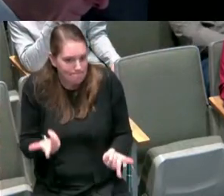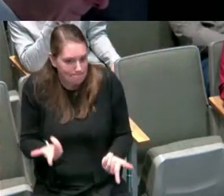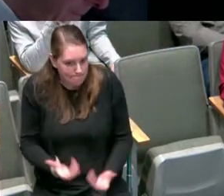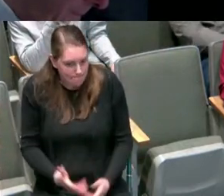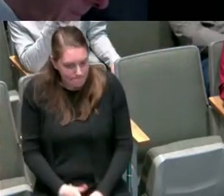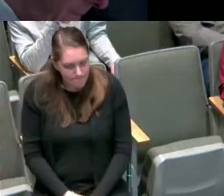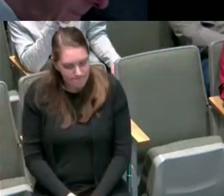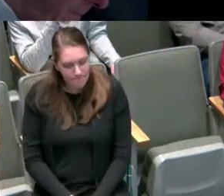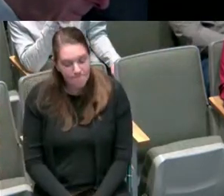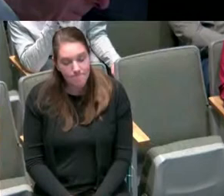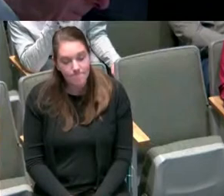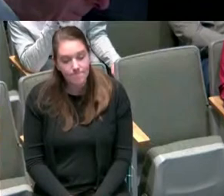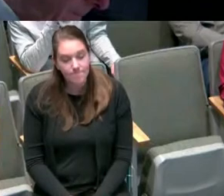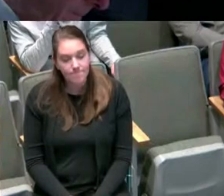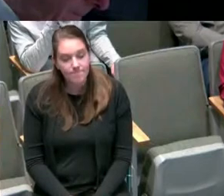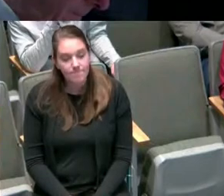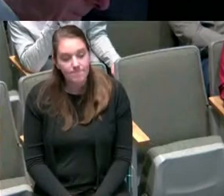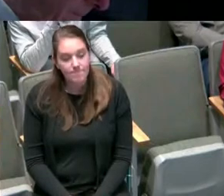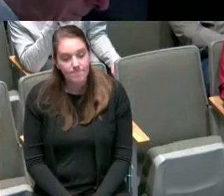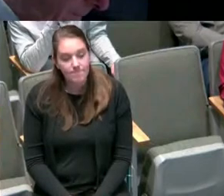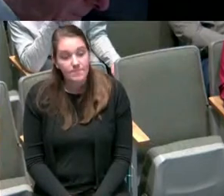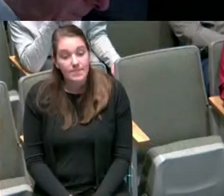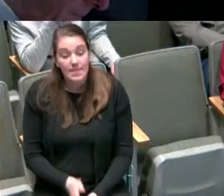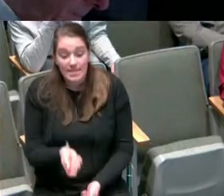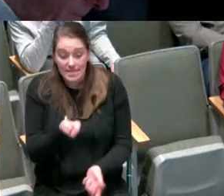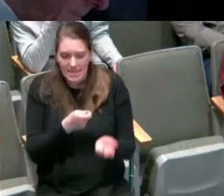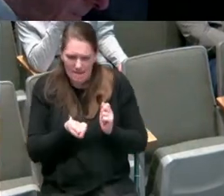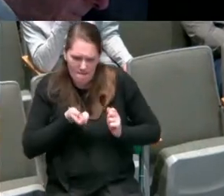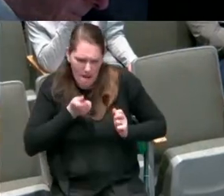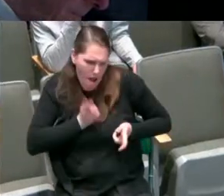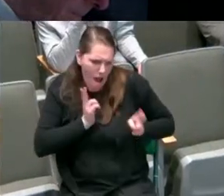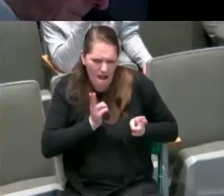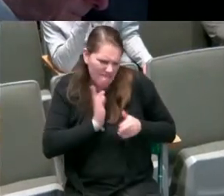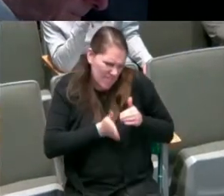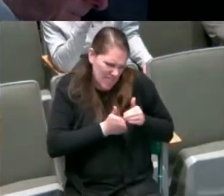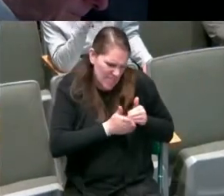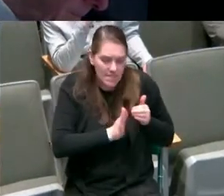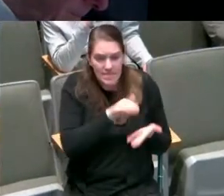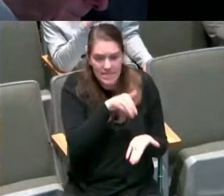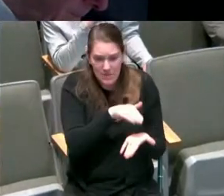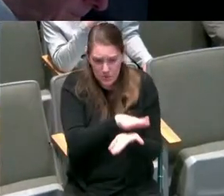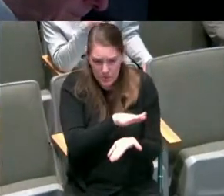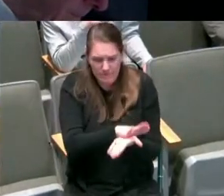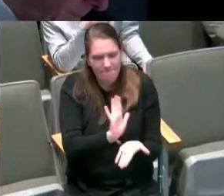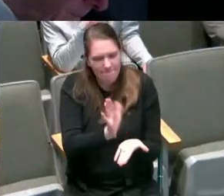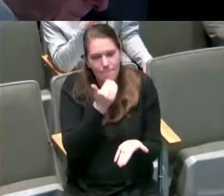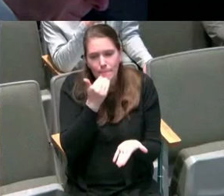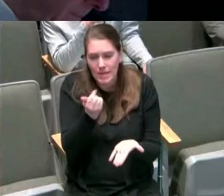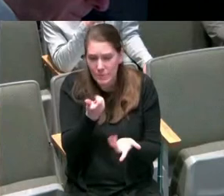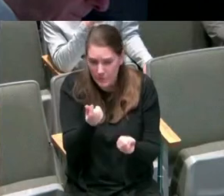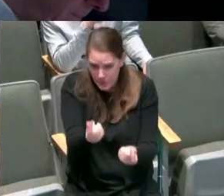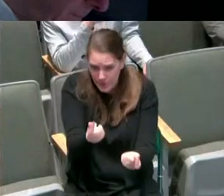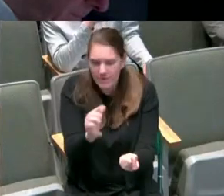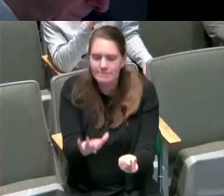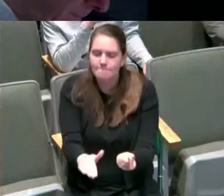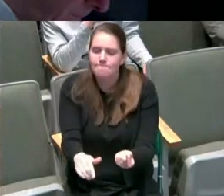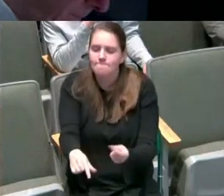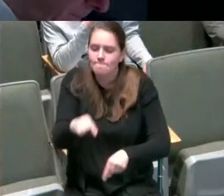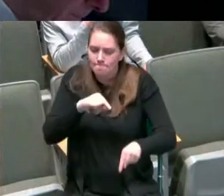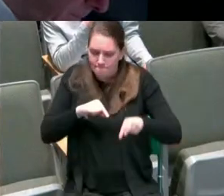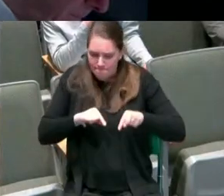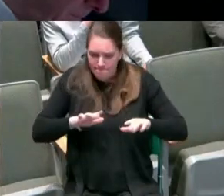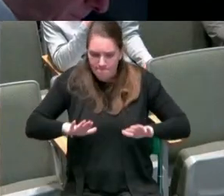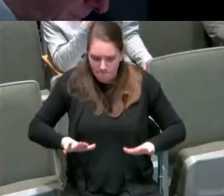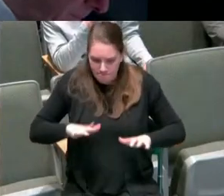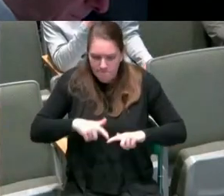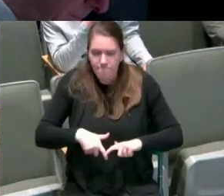so rather than hastily propose a development for Center School we think the prudent thing to do is take a step back